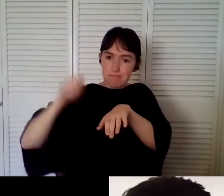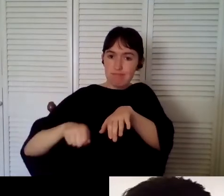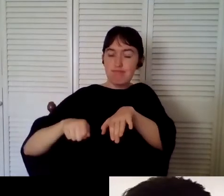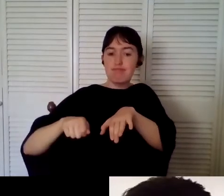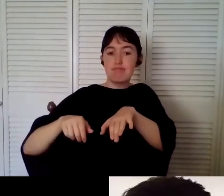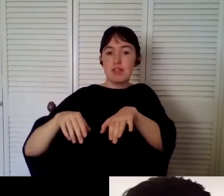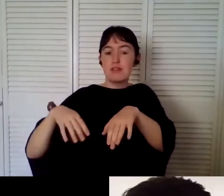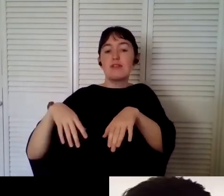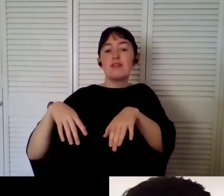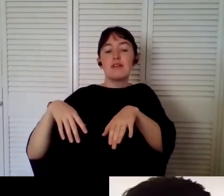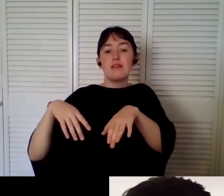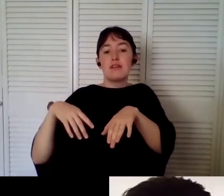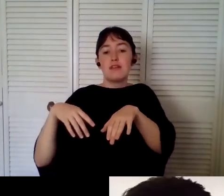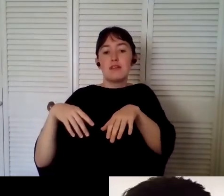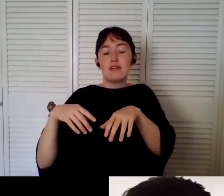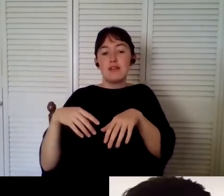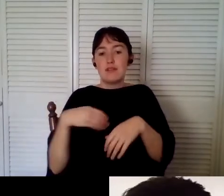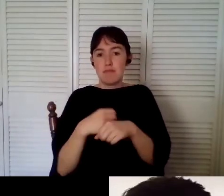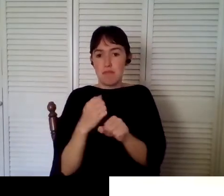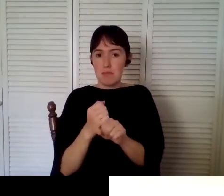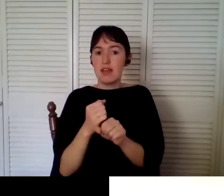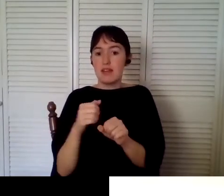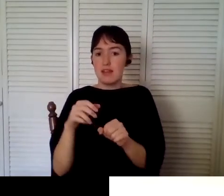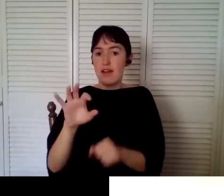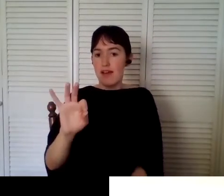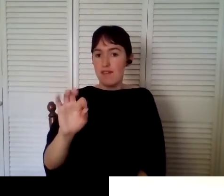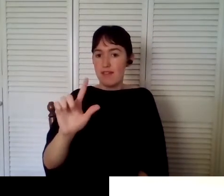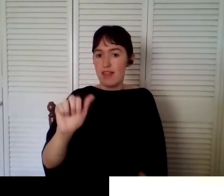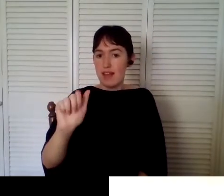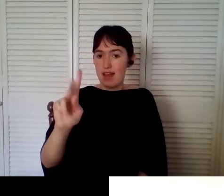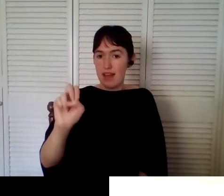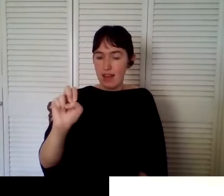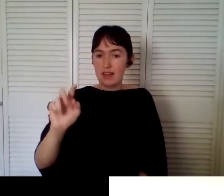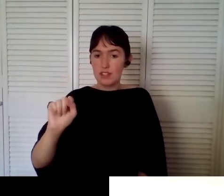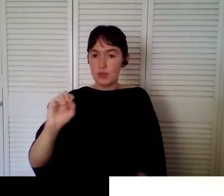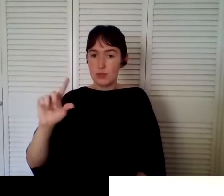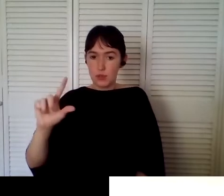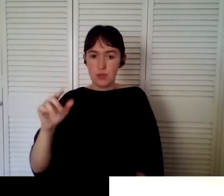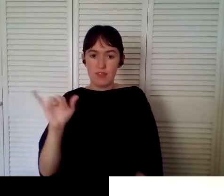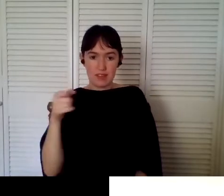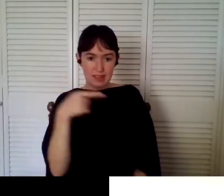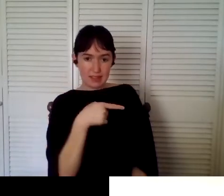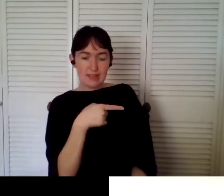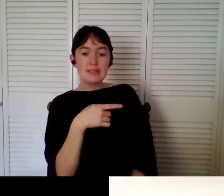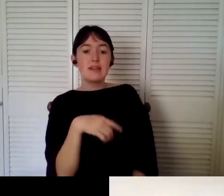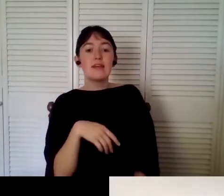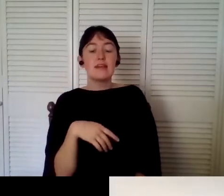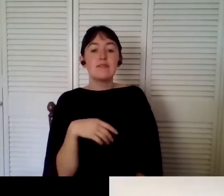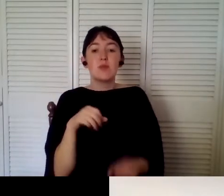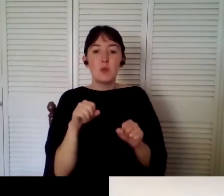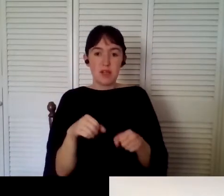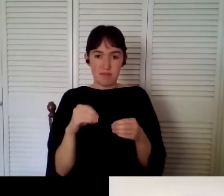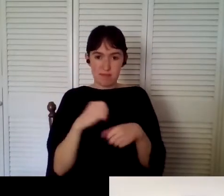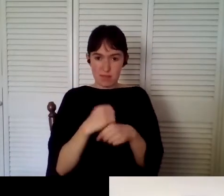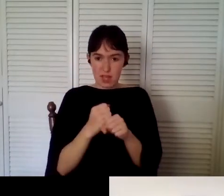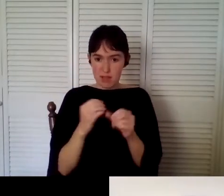obsidian flake tool just like this with a razor sharp edge. And when this dulls out, instead of wasting time to sharpen this, which it is possible to do, you just